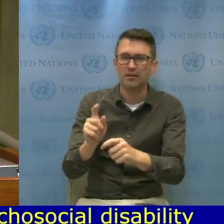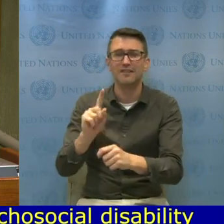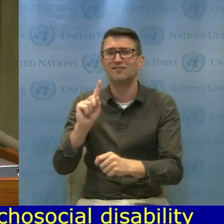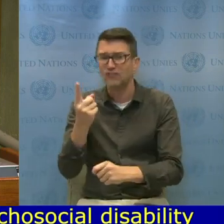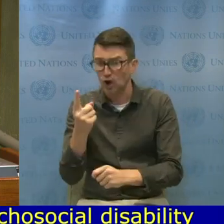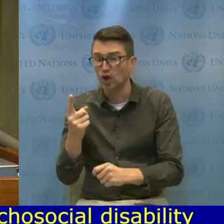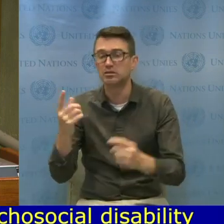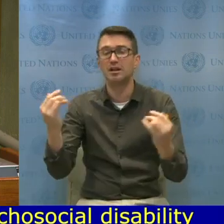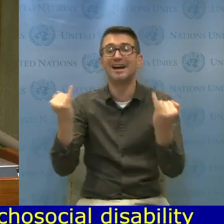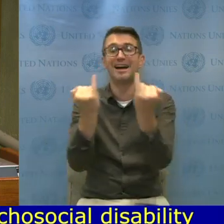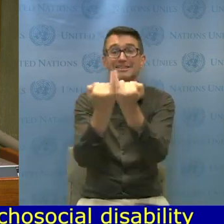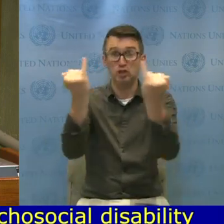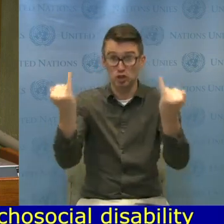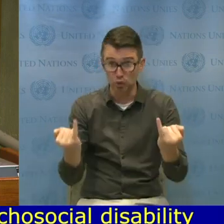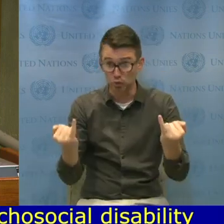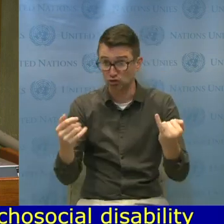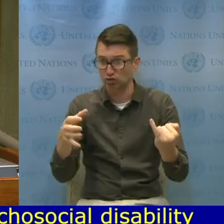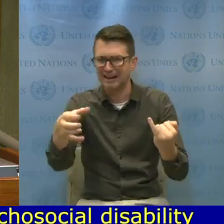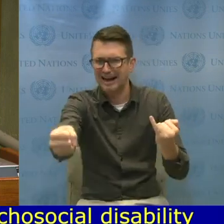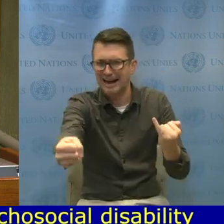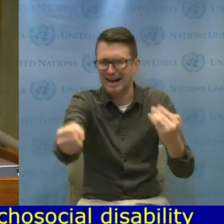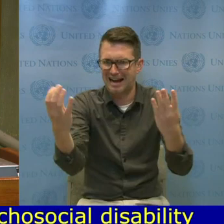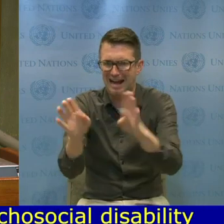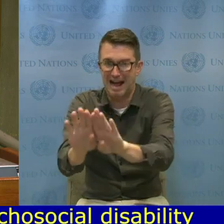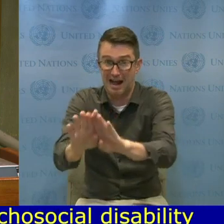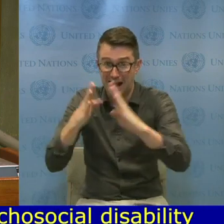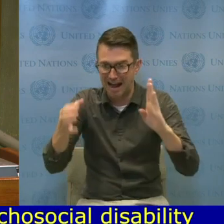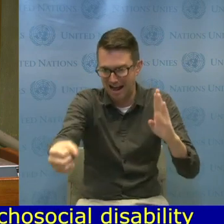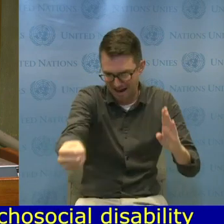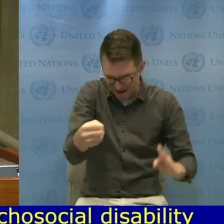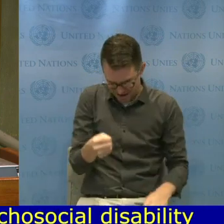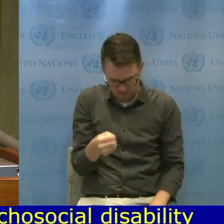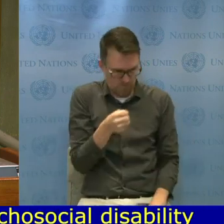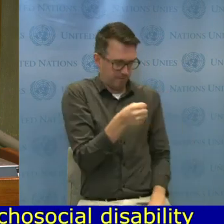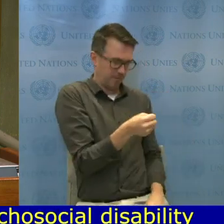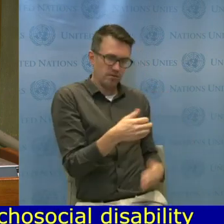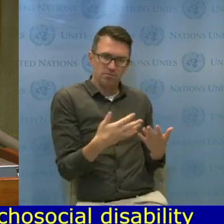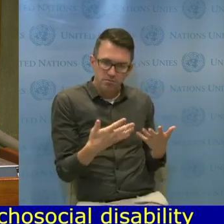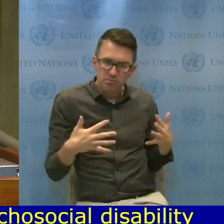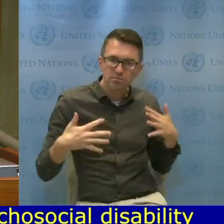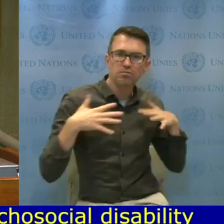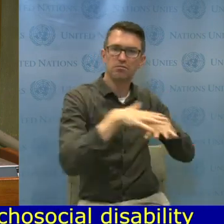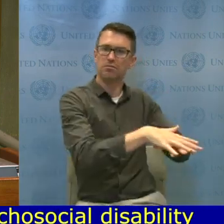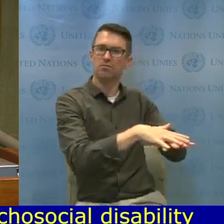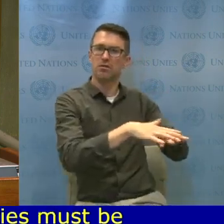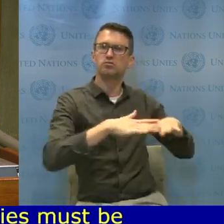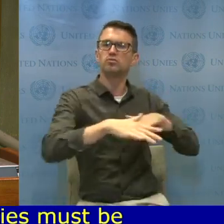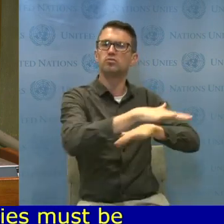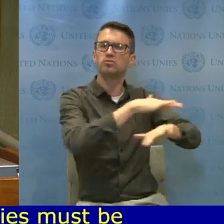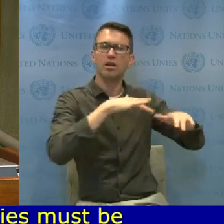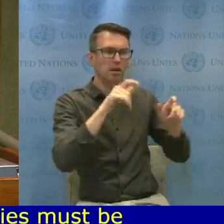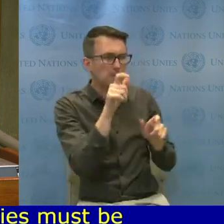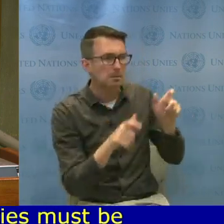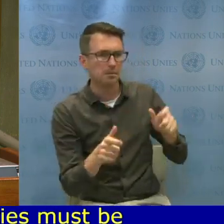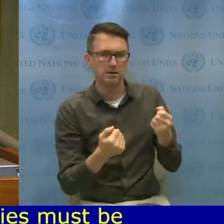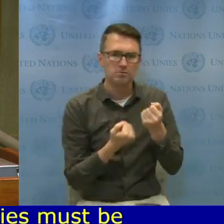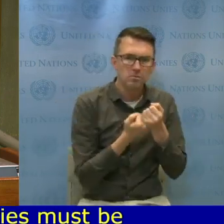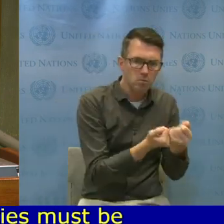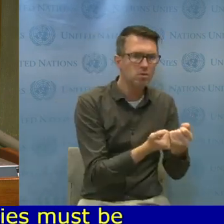locked up institutional settings. So all institutions must be closed down, and must be our commitment to do so.